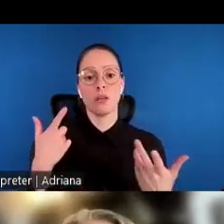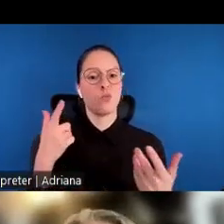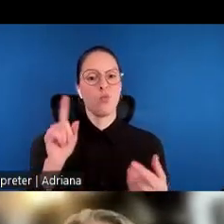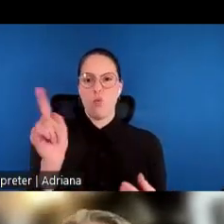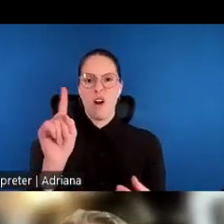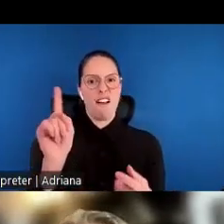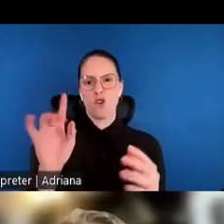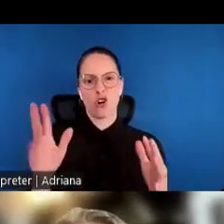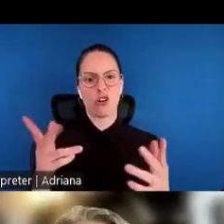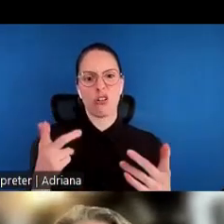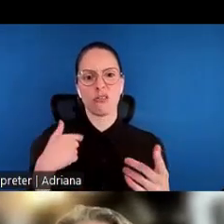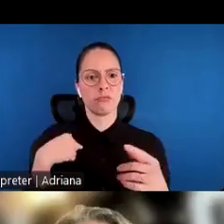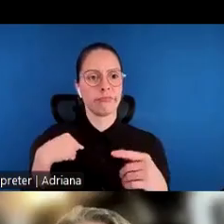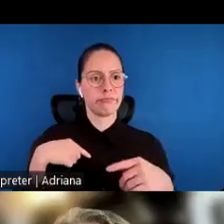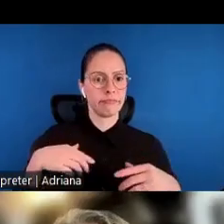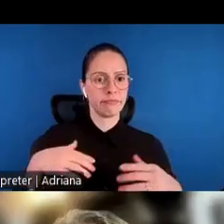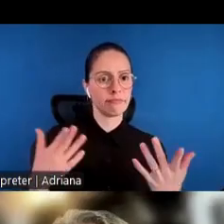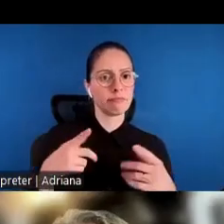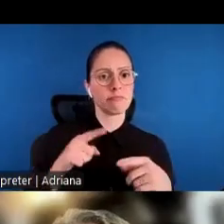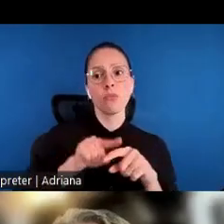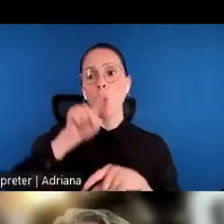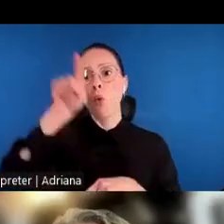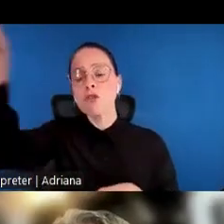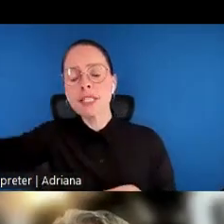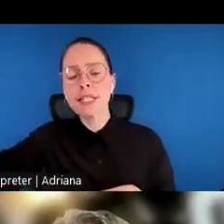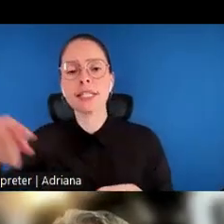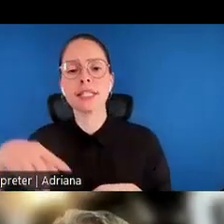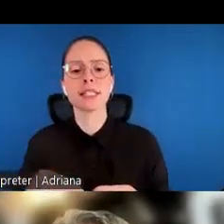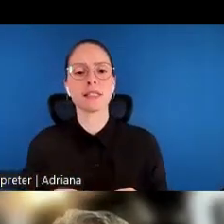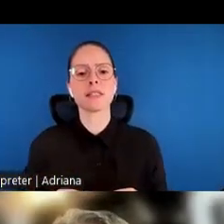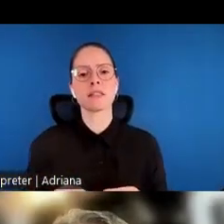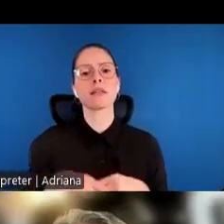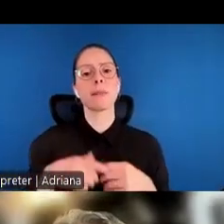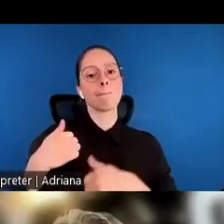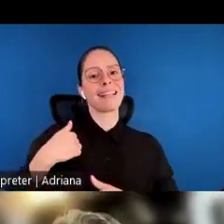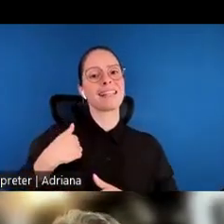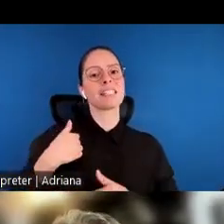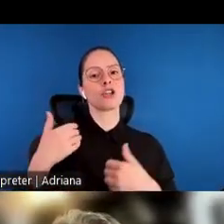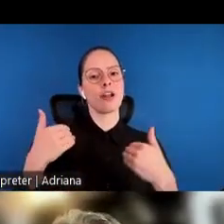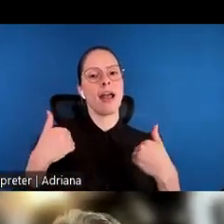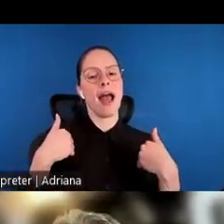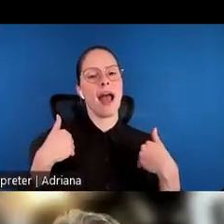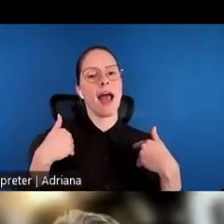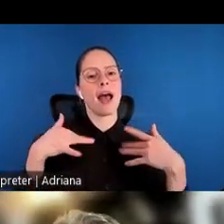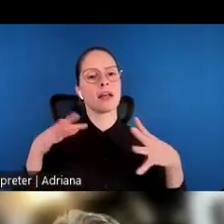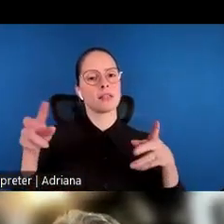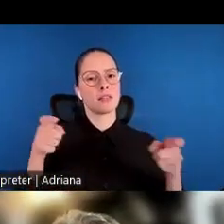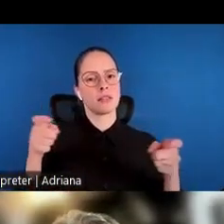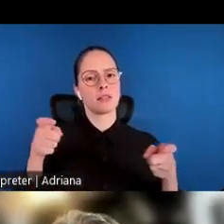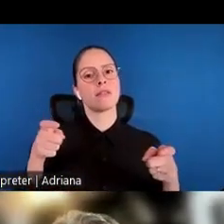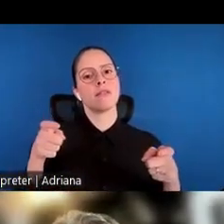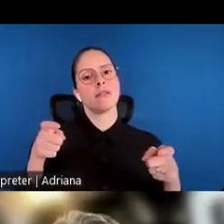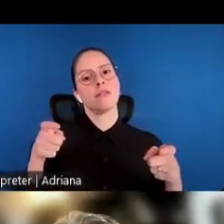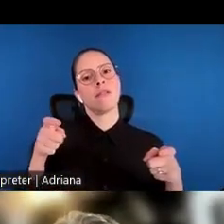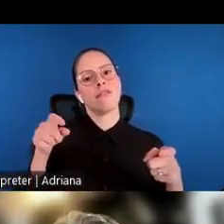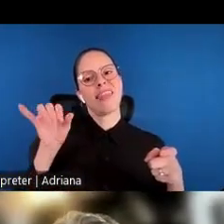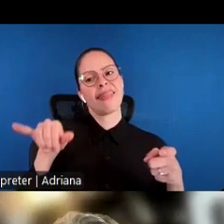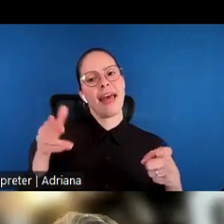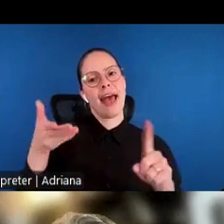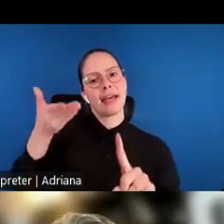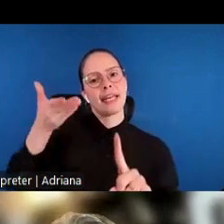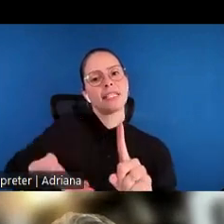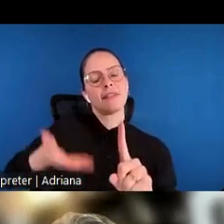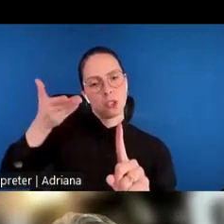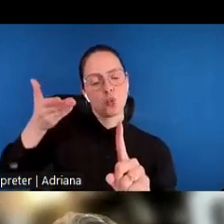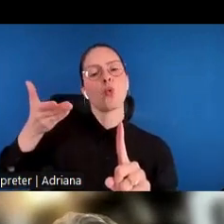base, overseas, the military has jurisdiction over that individual. So it is not the victim's status